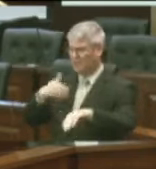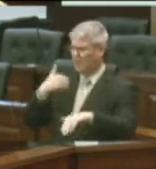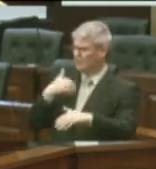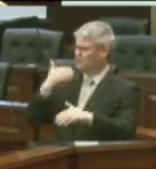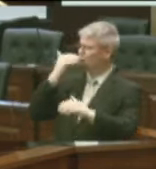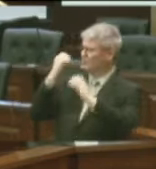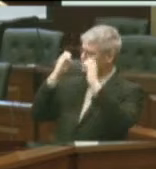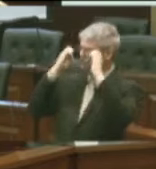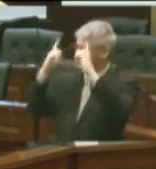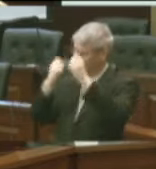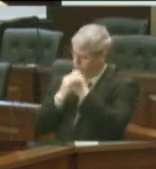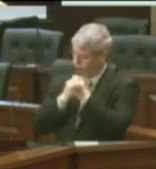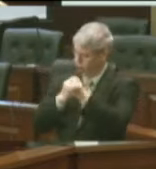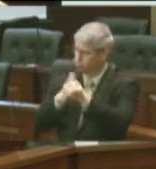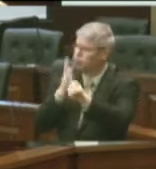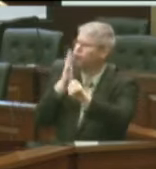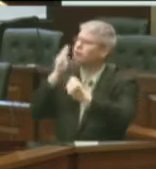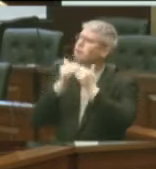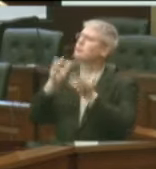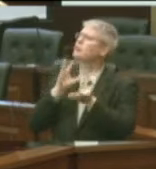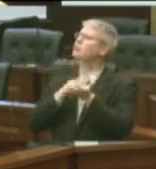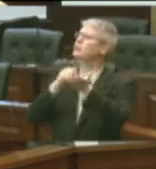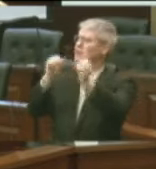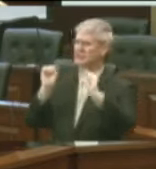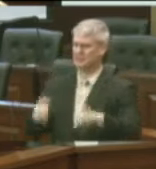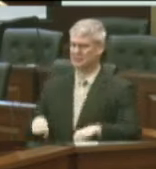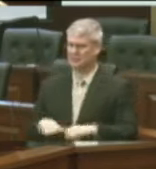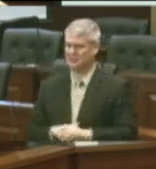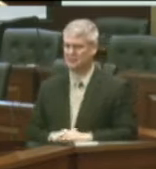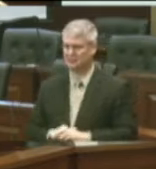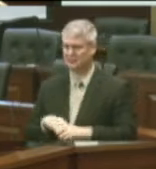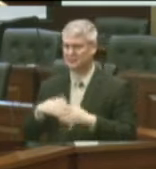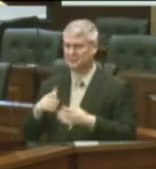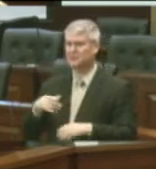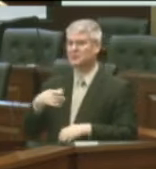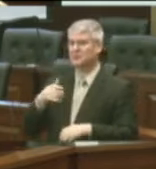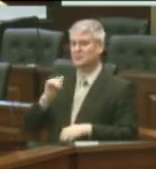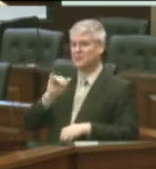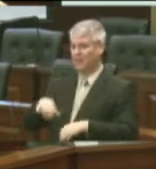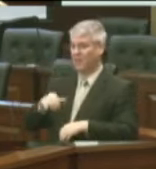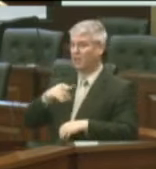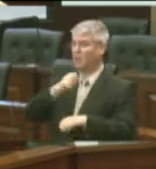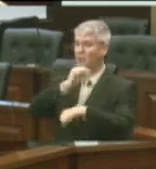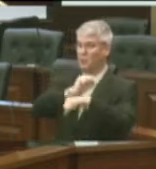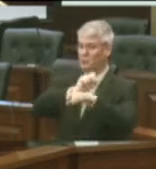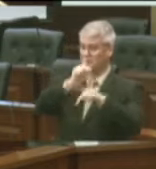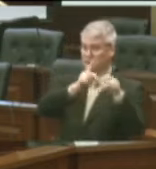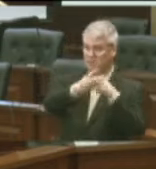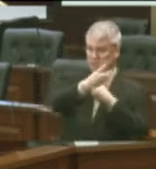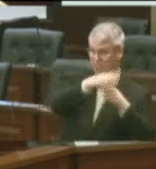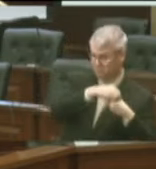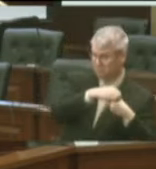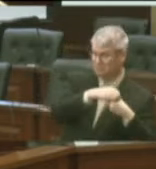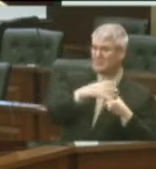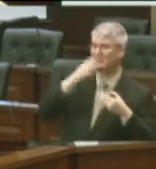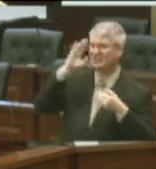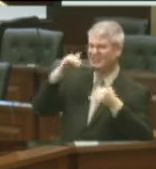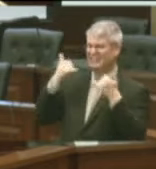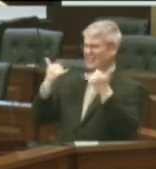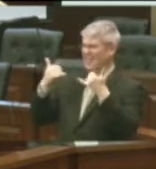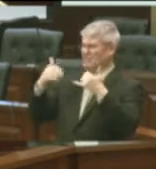workforce. The stresses on our kids, families, and educators right now are enormous. The global pandemic has